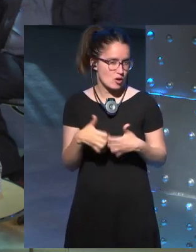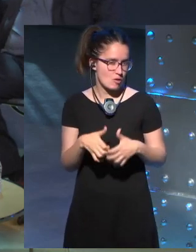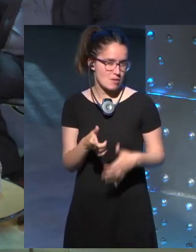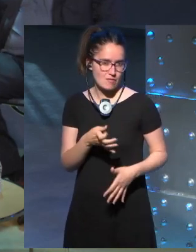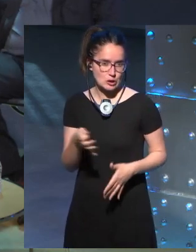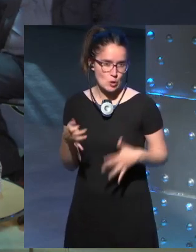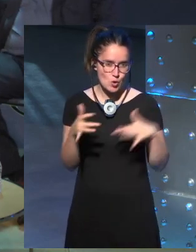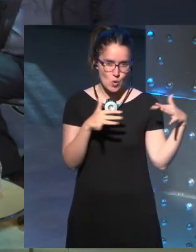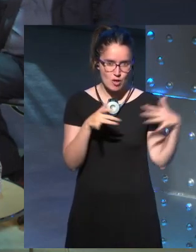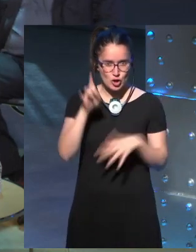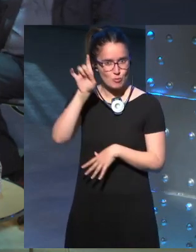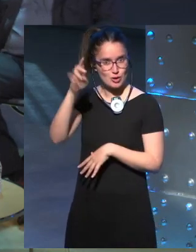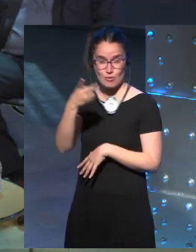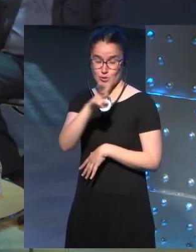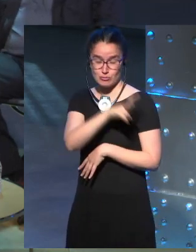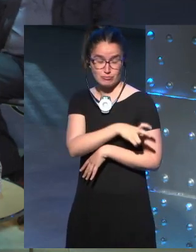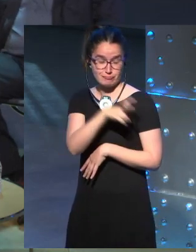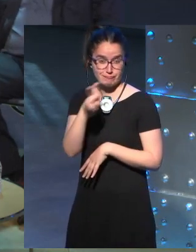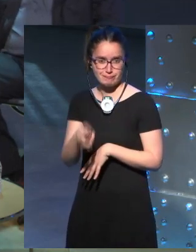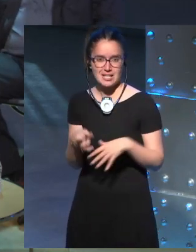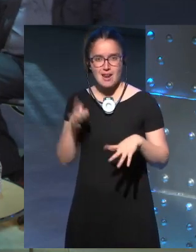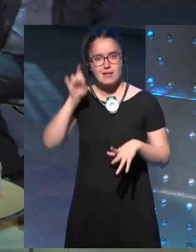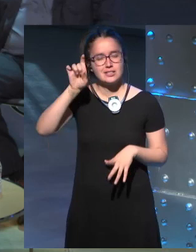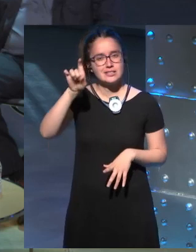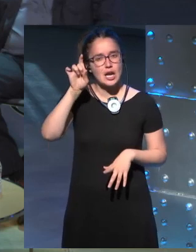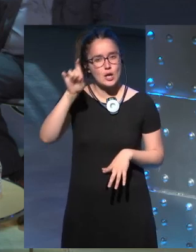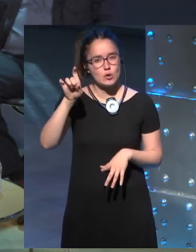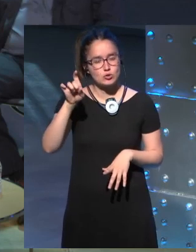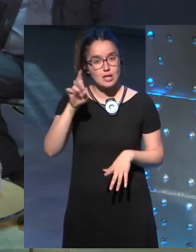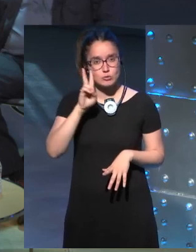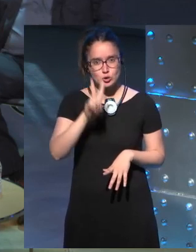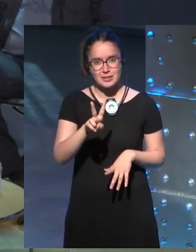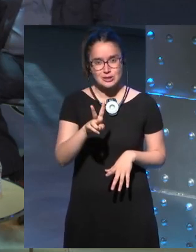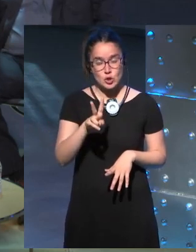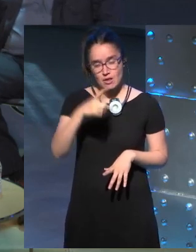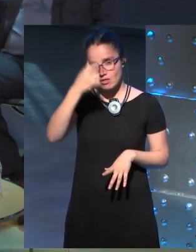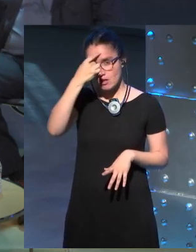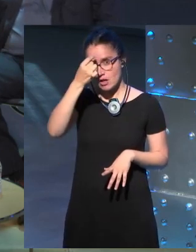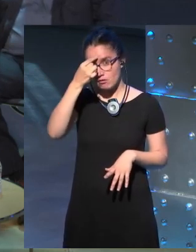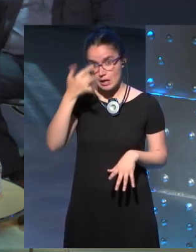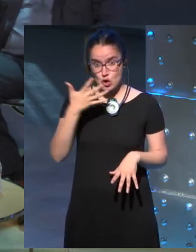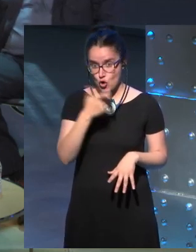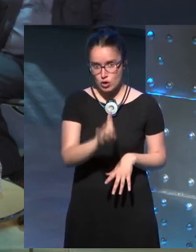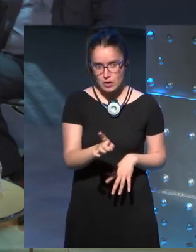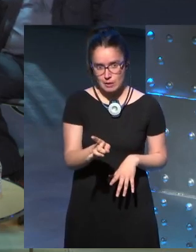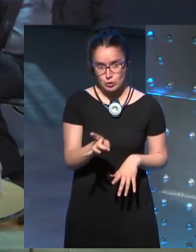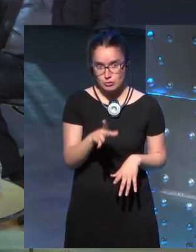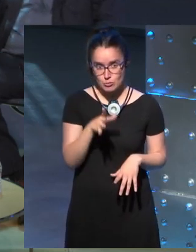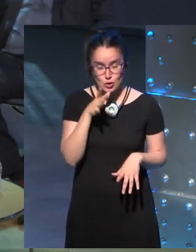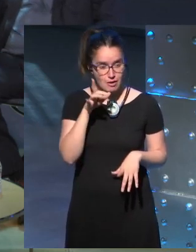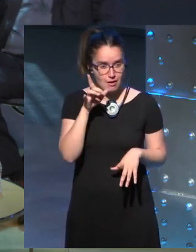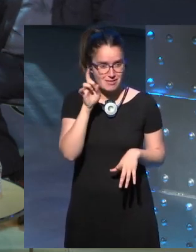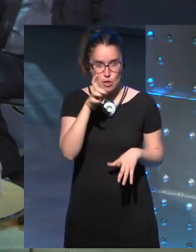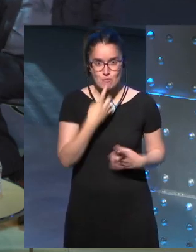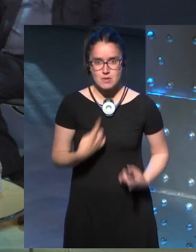you want, and it has worked for him both as a coach and as a player. The coach that we've seen in Zidane and that we didn't